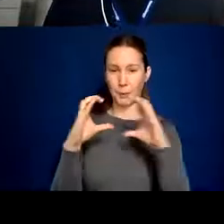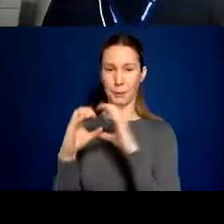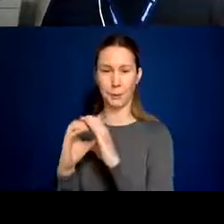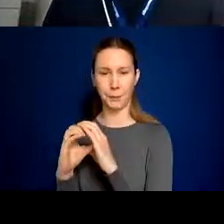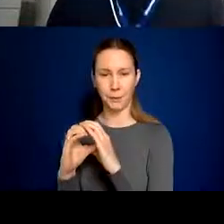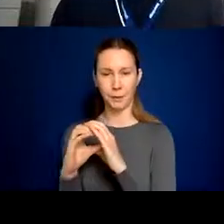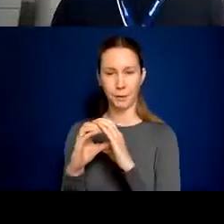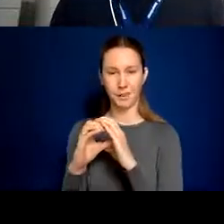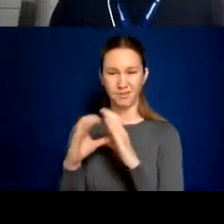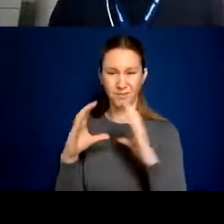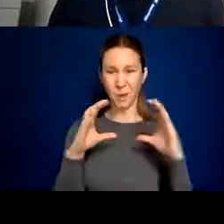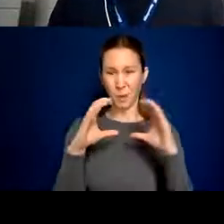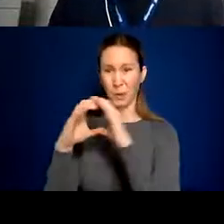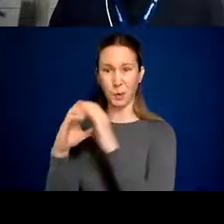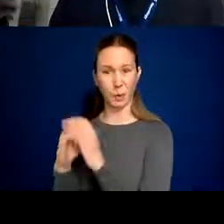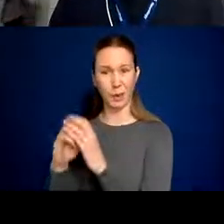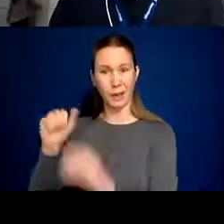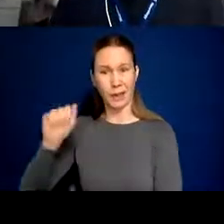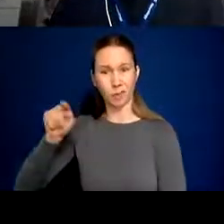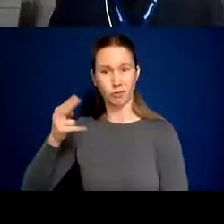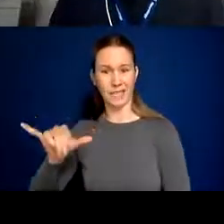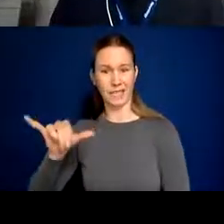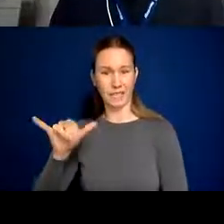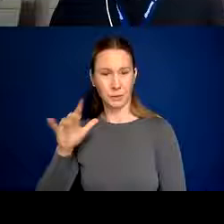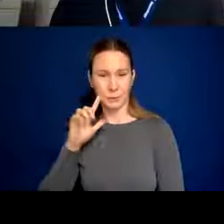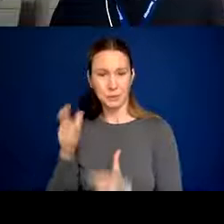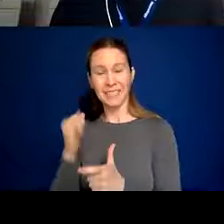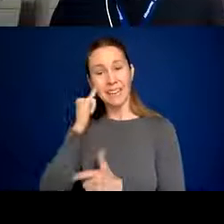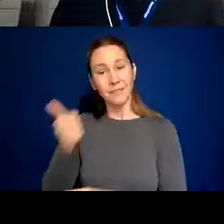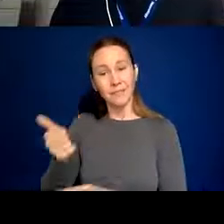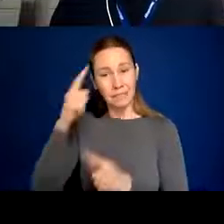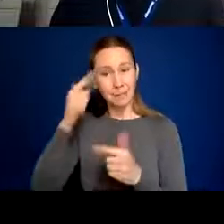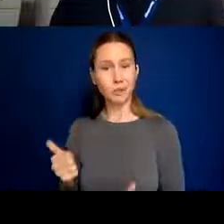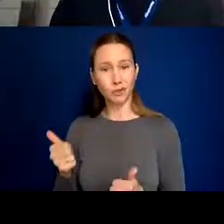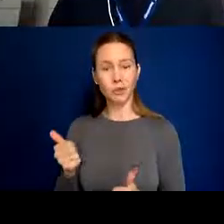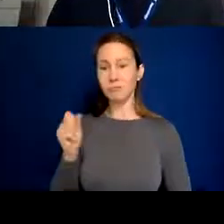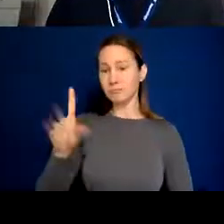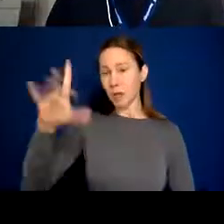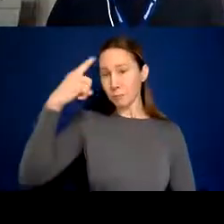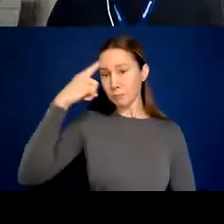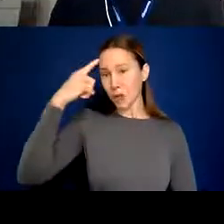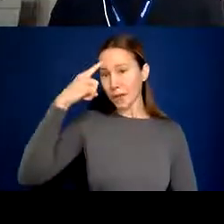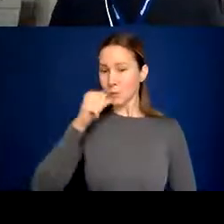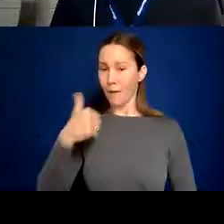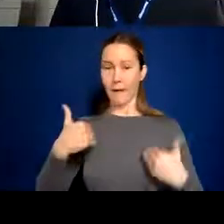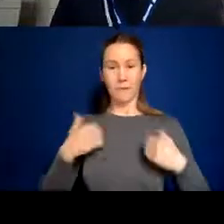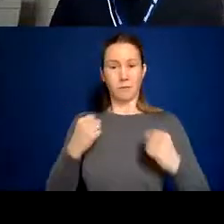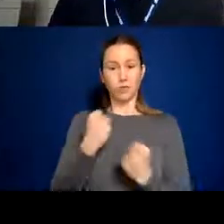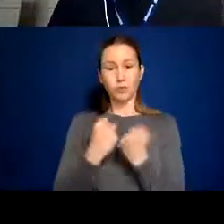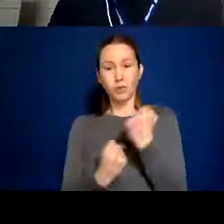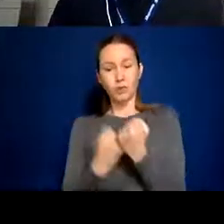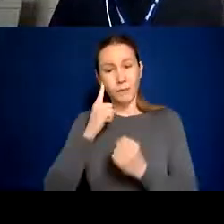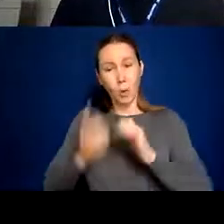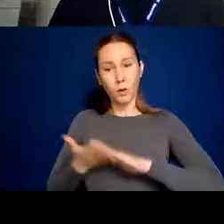the shrinkage that we see when someone has dementia. This brain doesn't have the infrastructure to operate